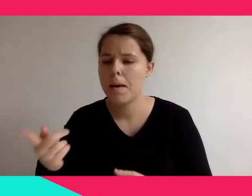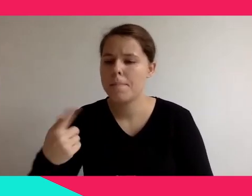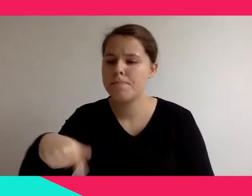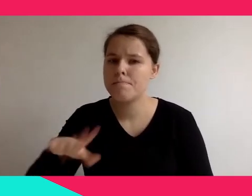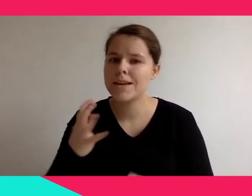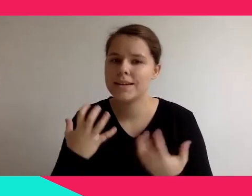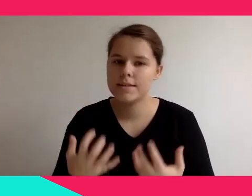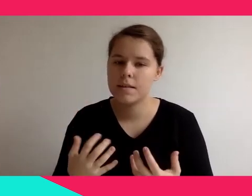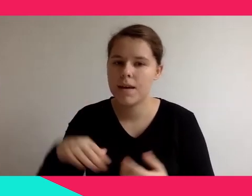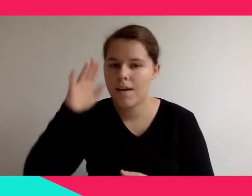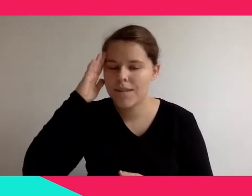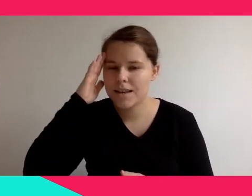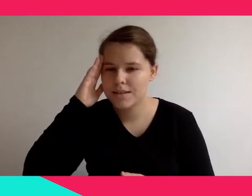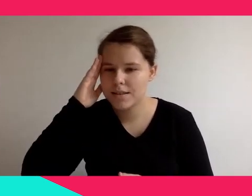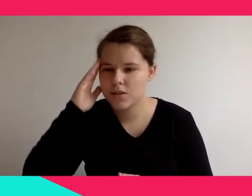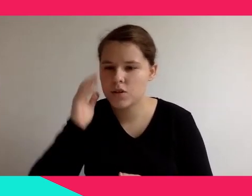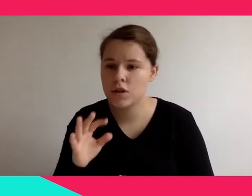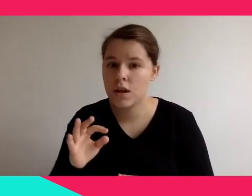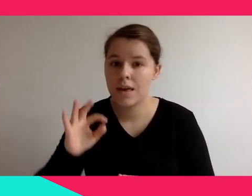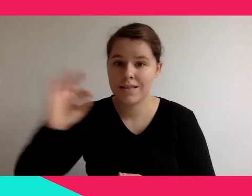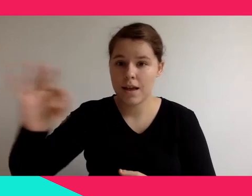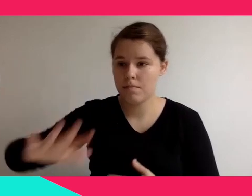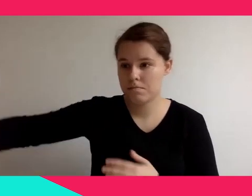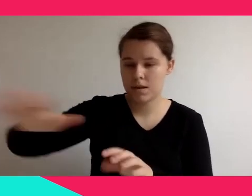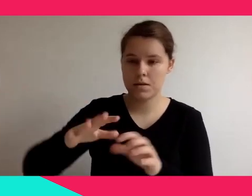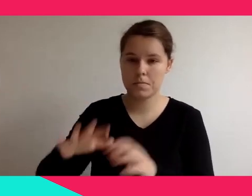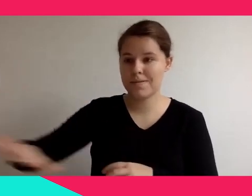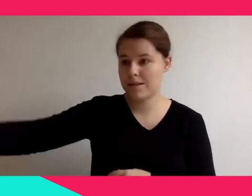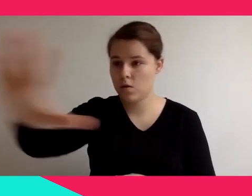we had paintings painted by